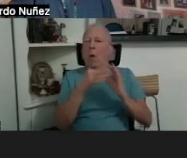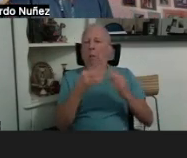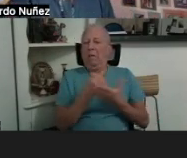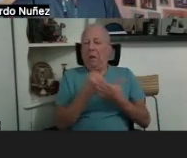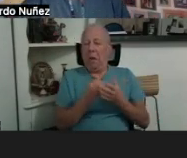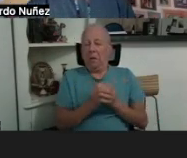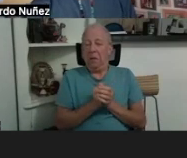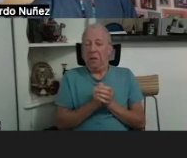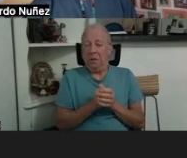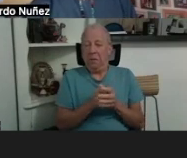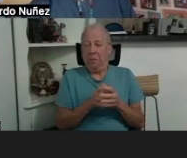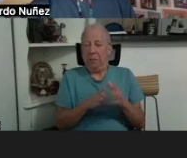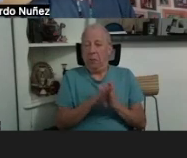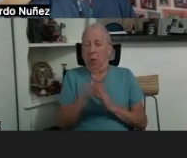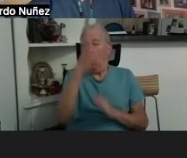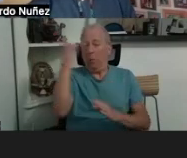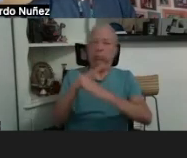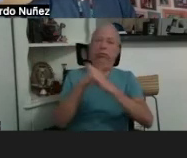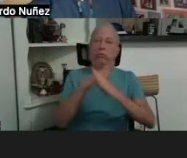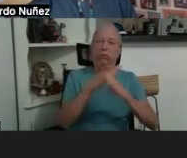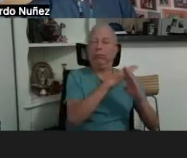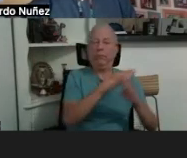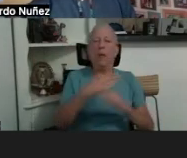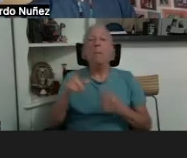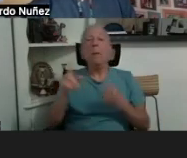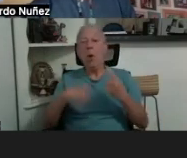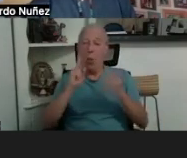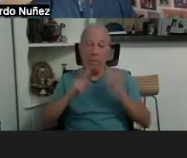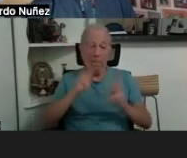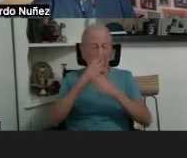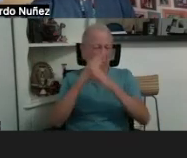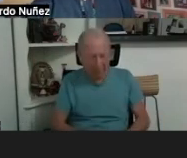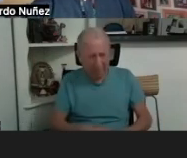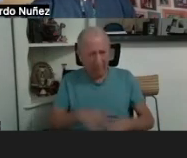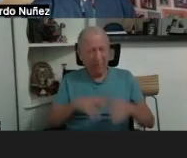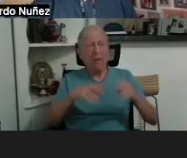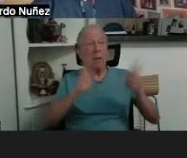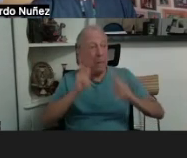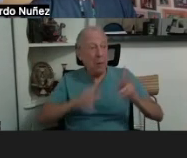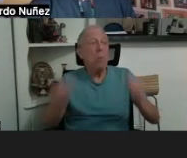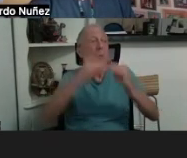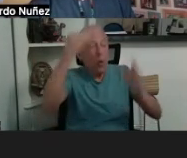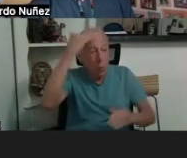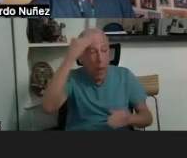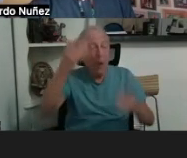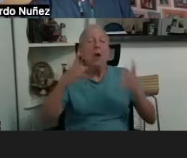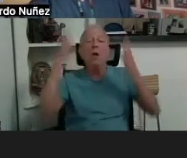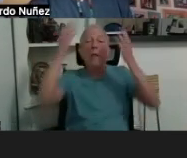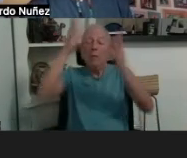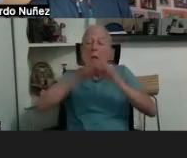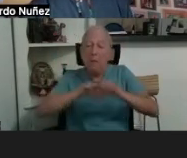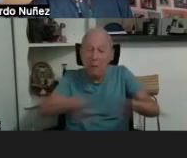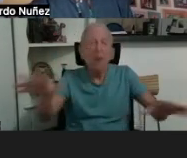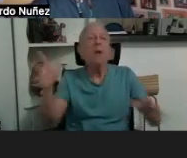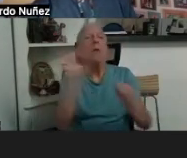seen cooperative economies flourish when there is that awareness, when there is that technical assistance, when there is that government